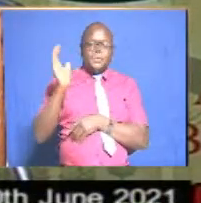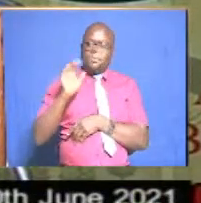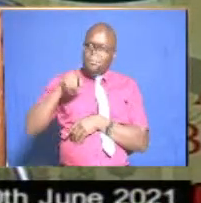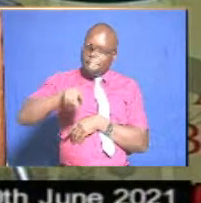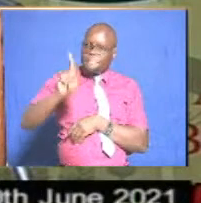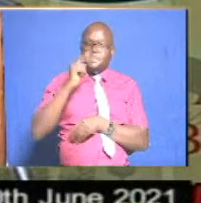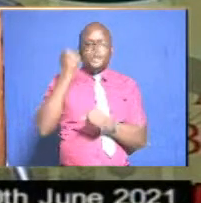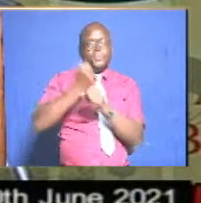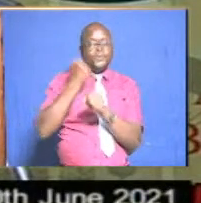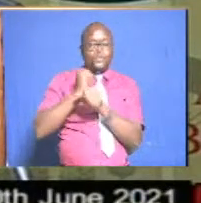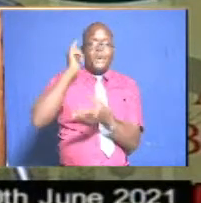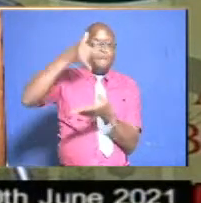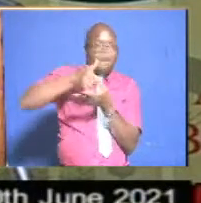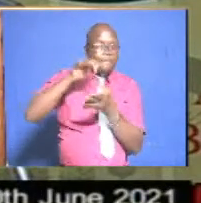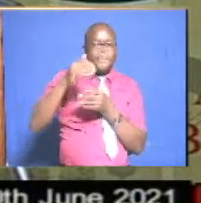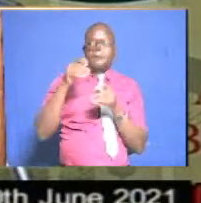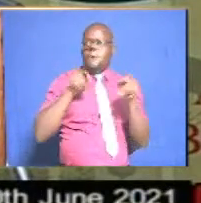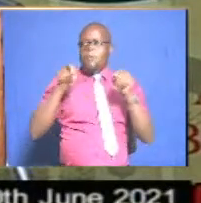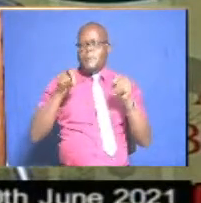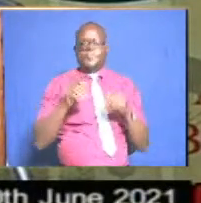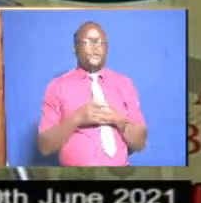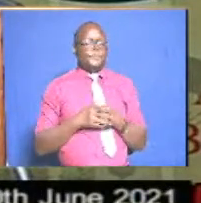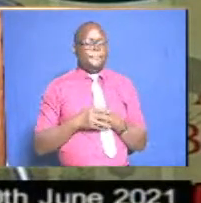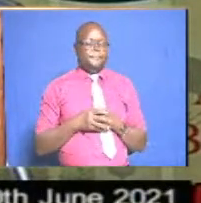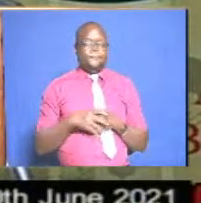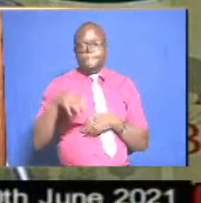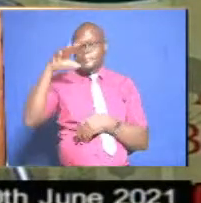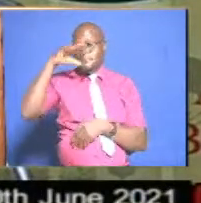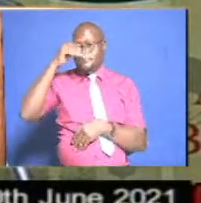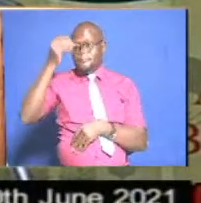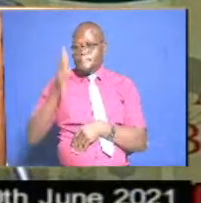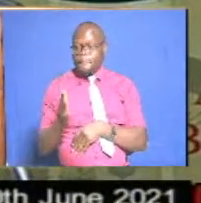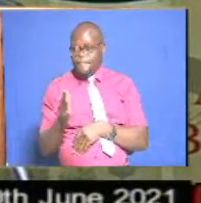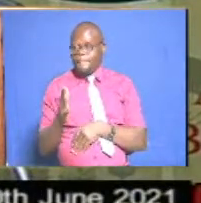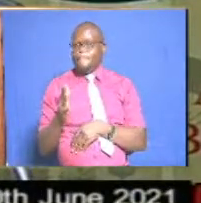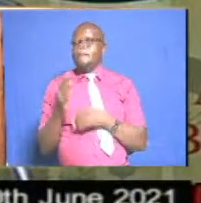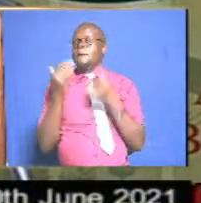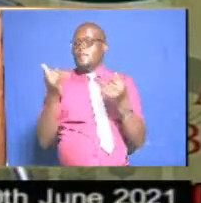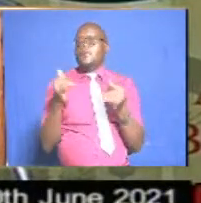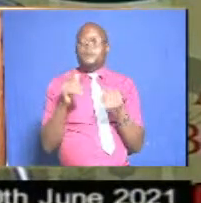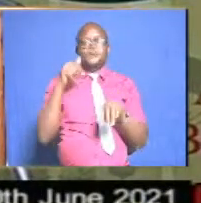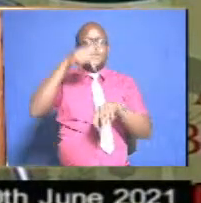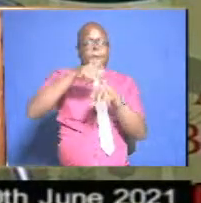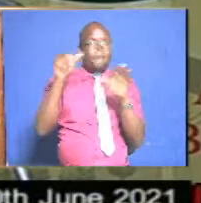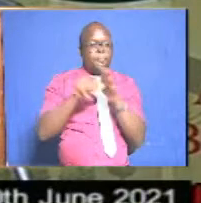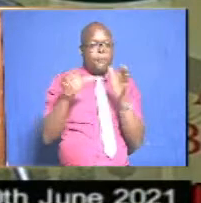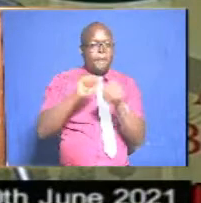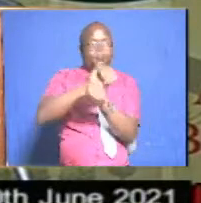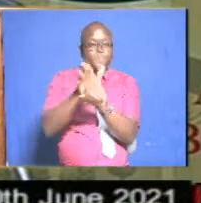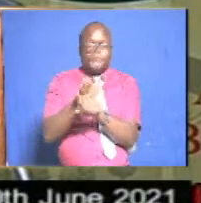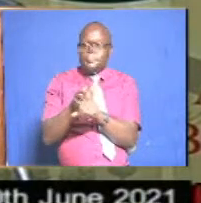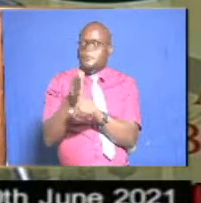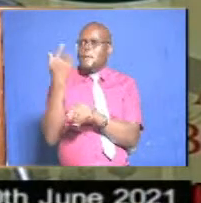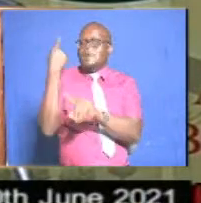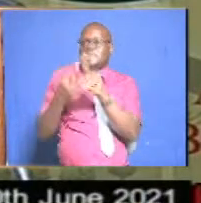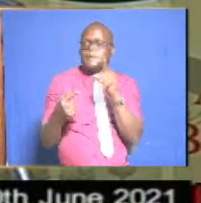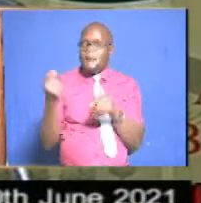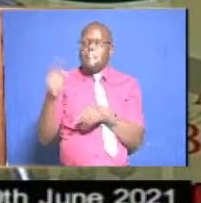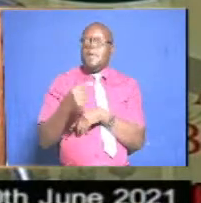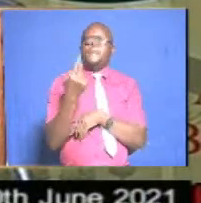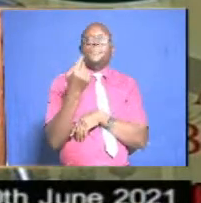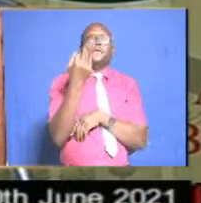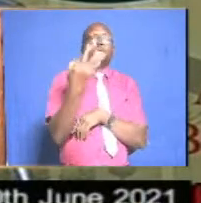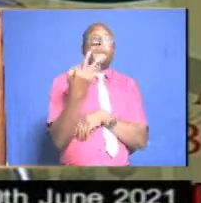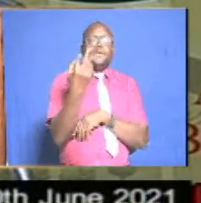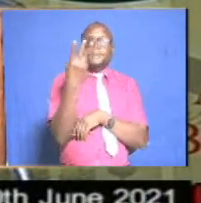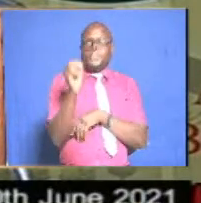the operations. Mr. Speaker, at the outset of the COVID-19 pandemic in March 2020, the banking